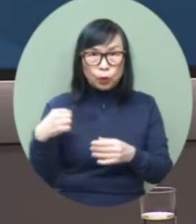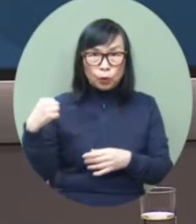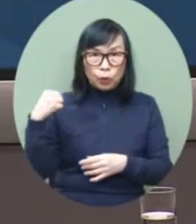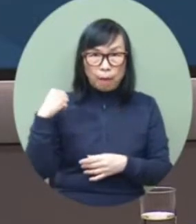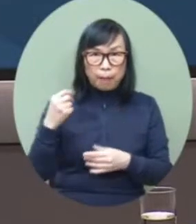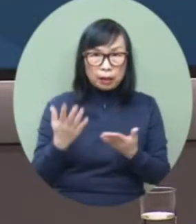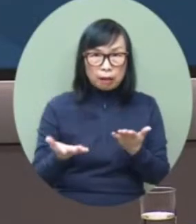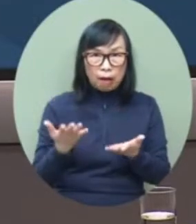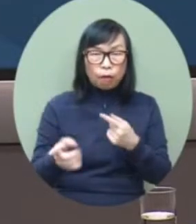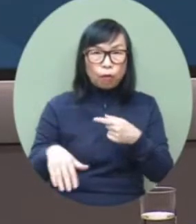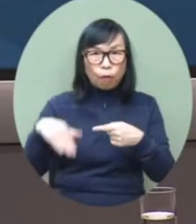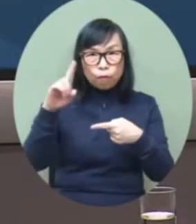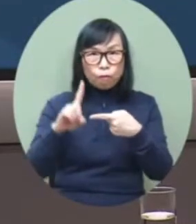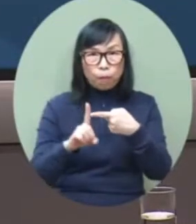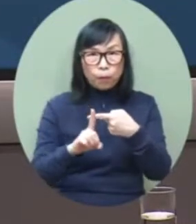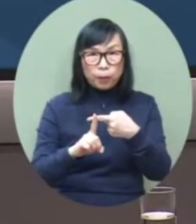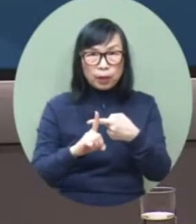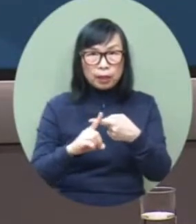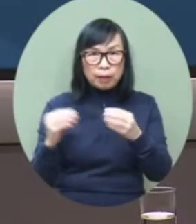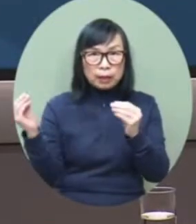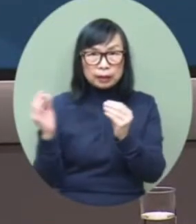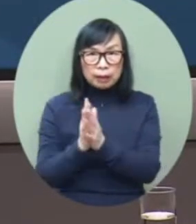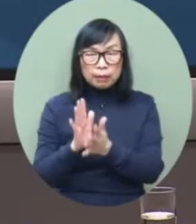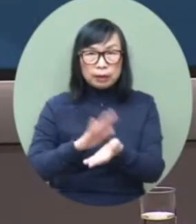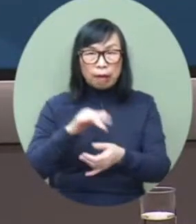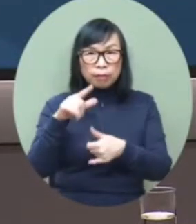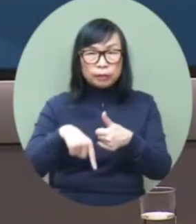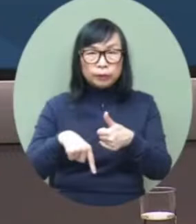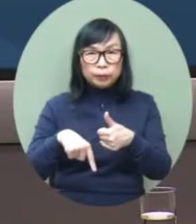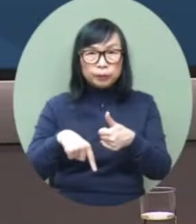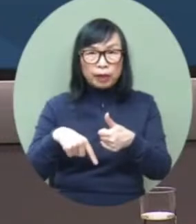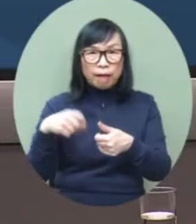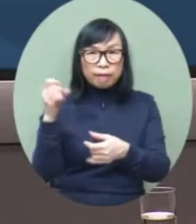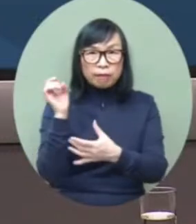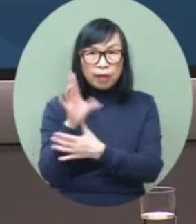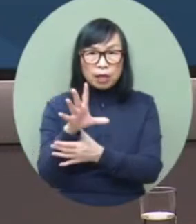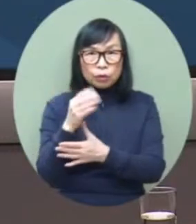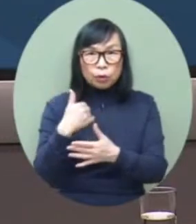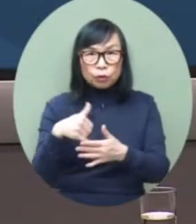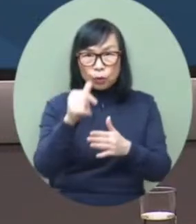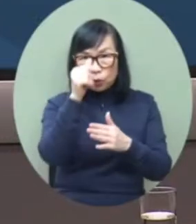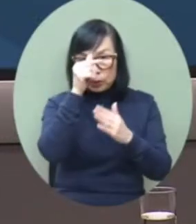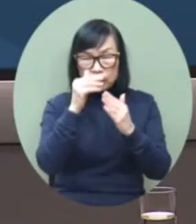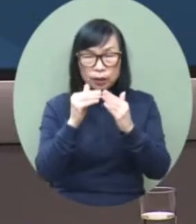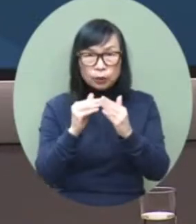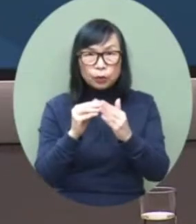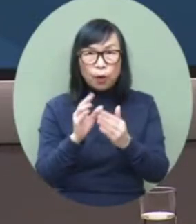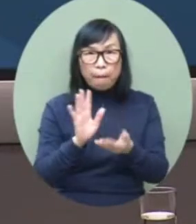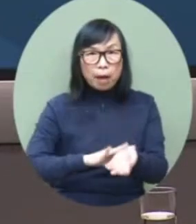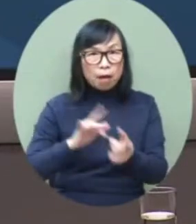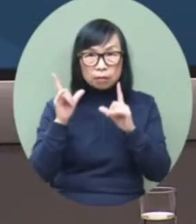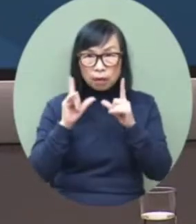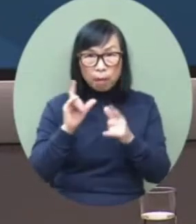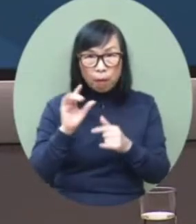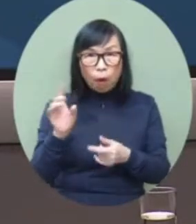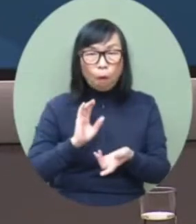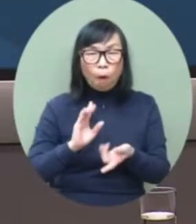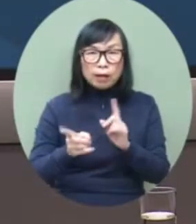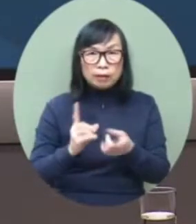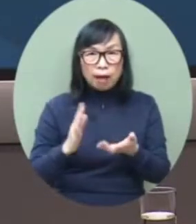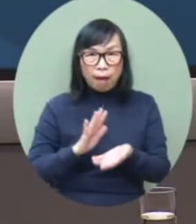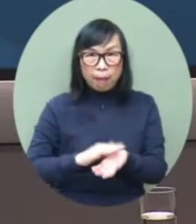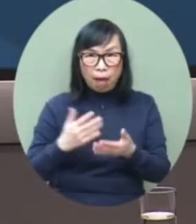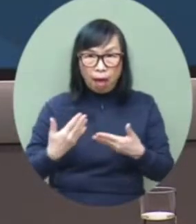While the hospital authority is trying to send the high-risk